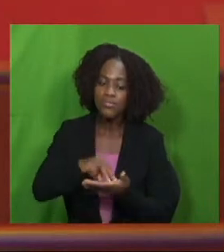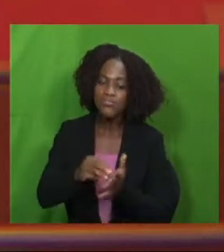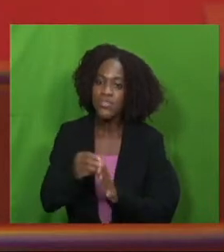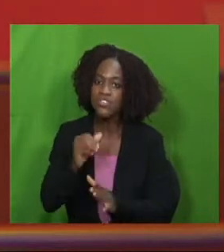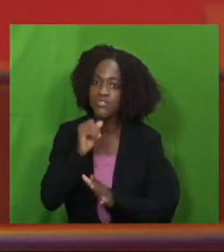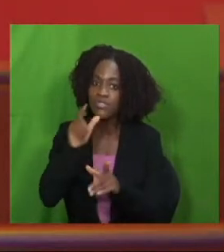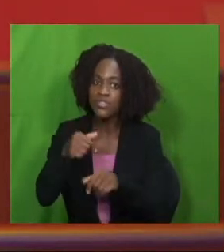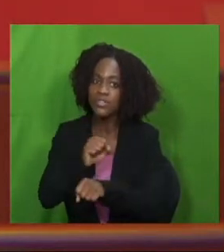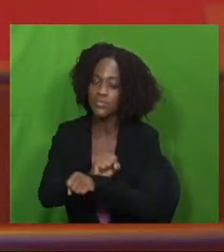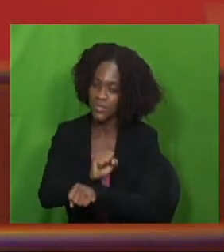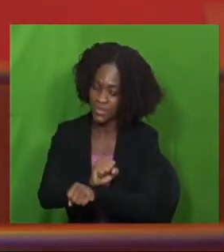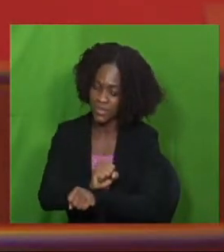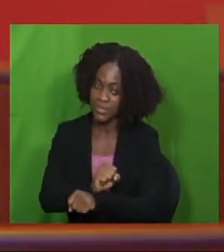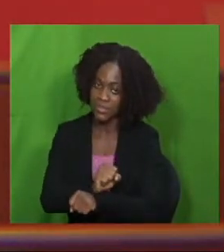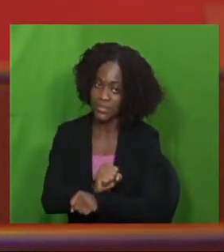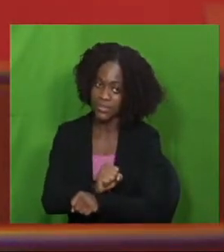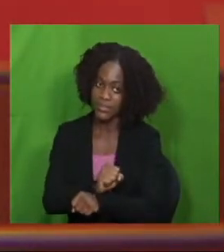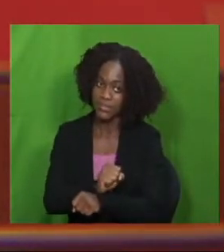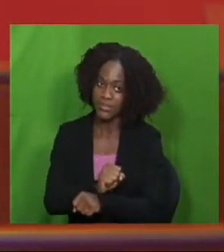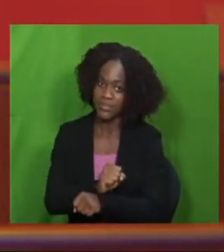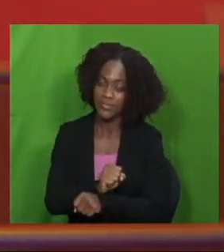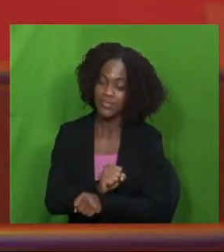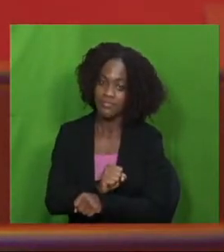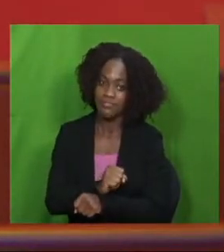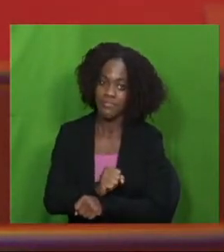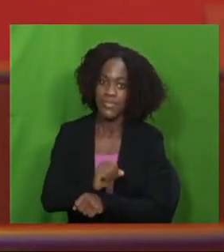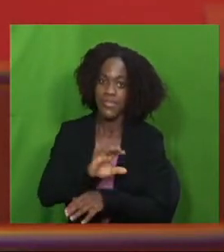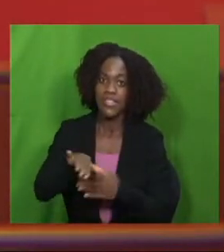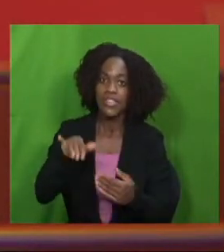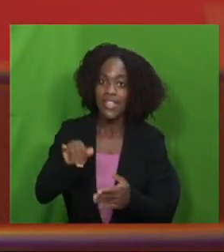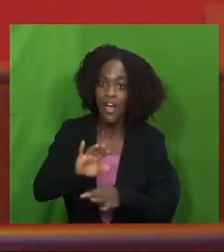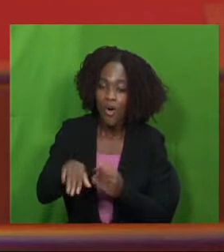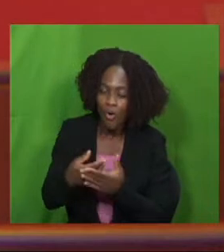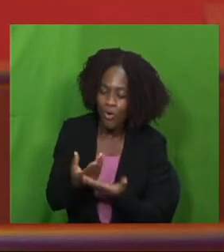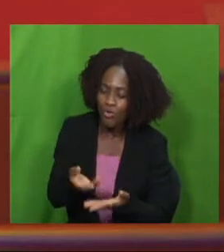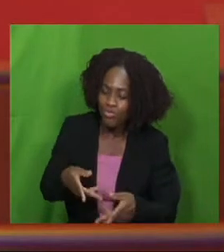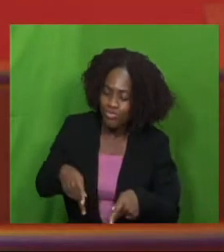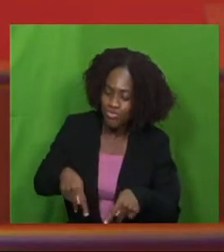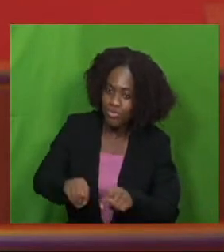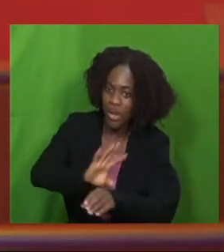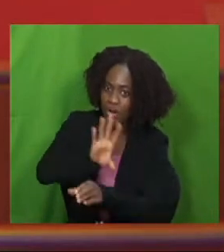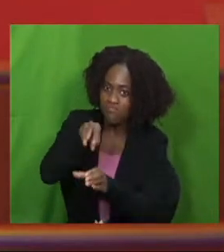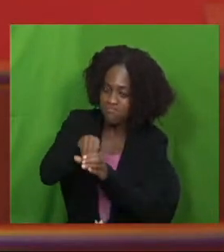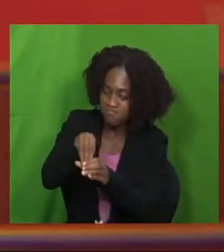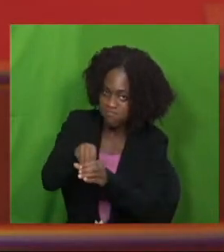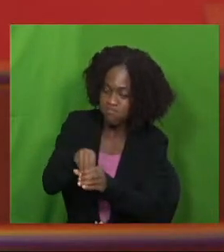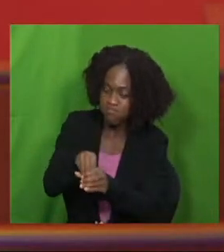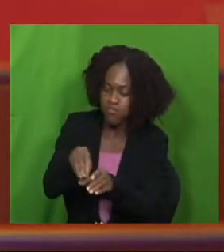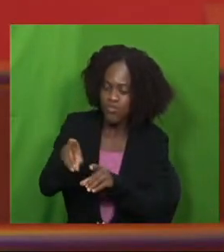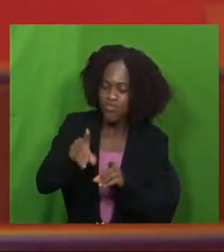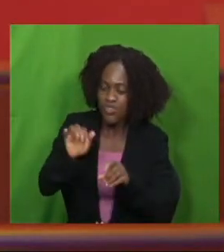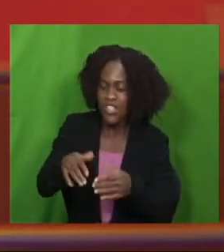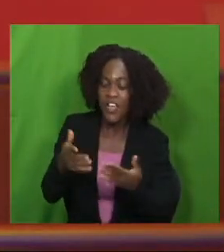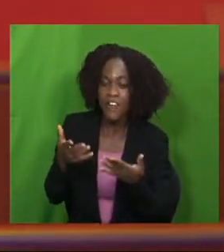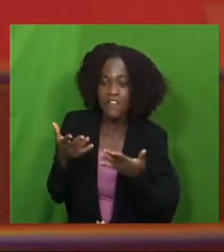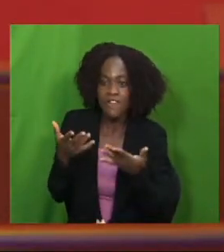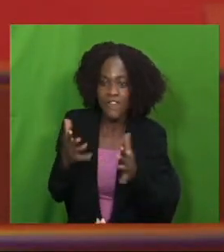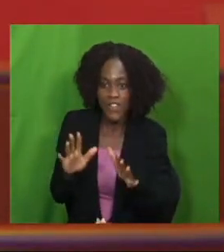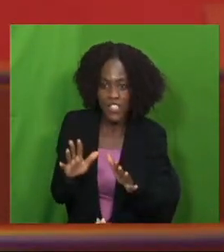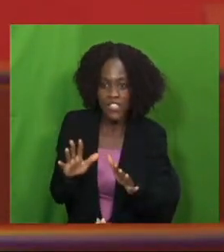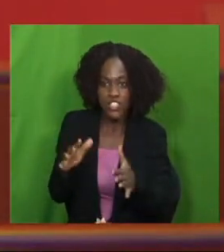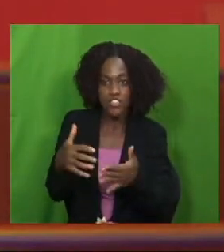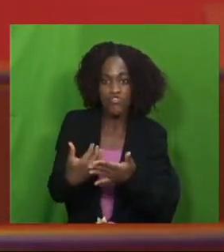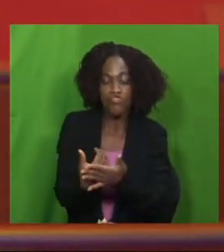from Parliament. So we are trying to capture all that, and we'll do so and clarify the rules in the new